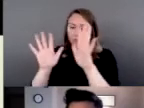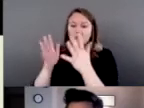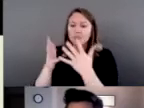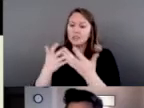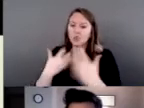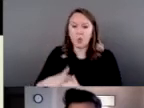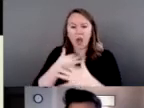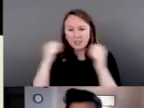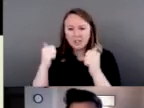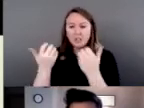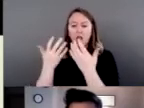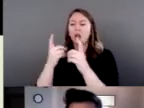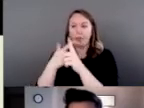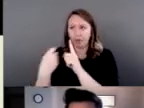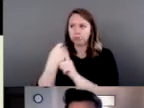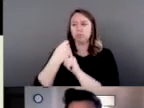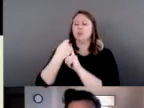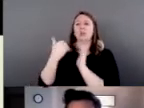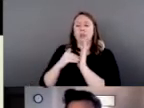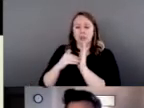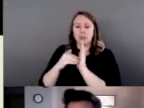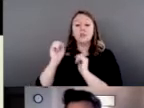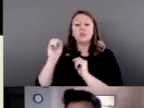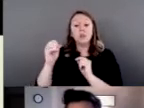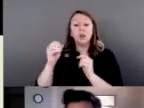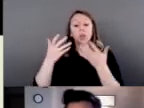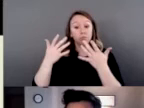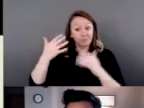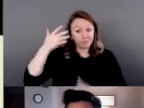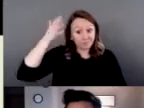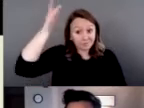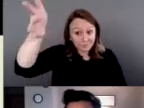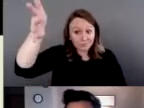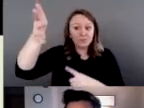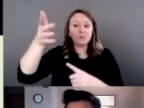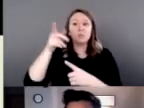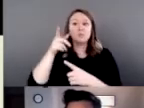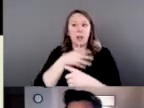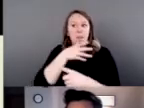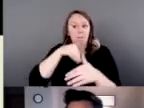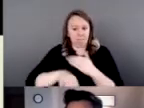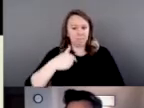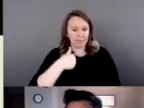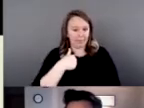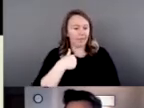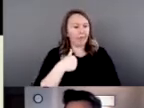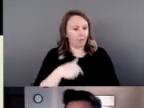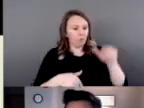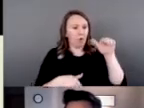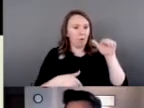kids are naughty. They don't always listen. So if I did something bad, the way that she would